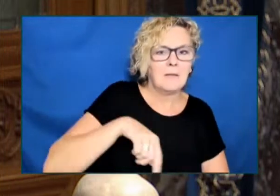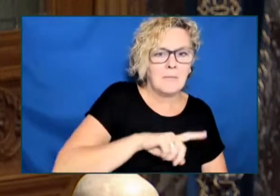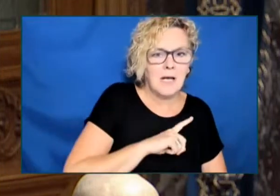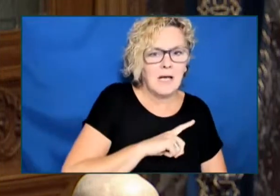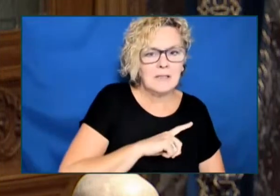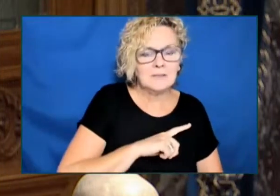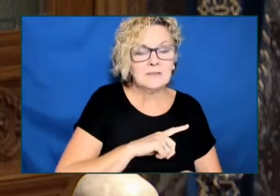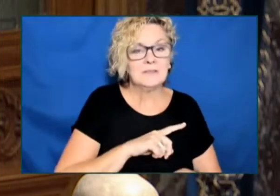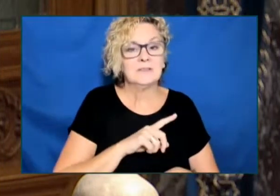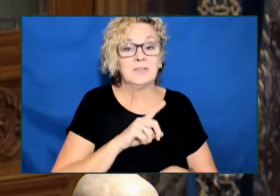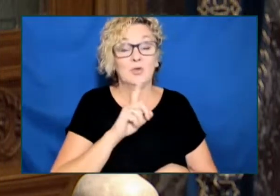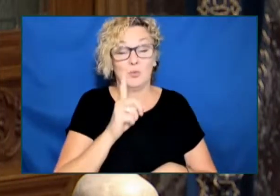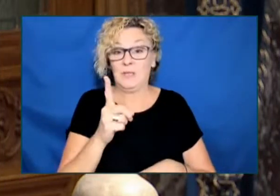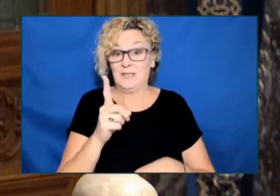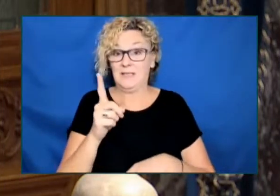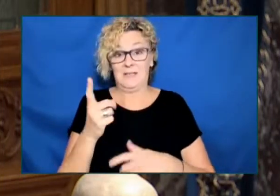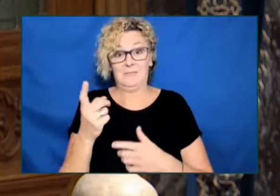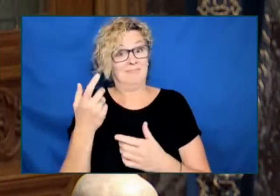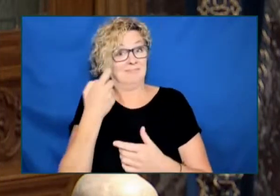activities in BC.